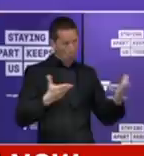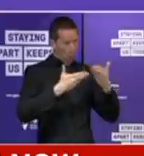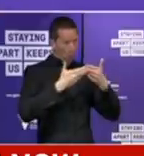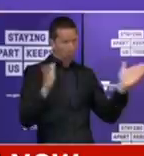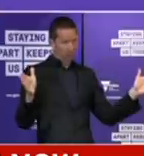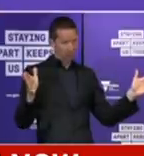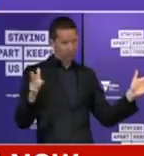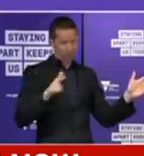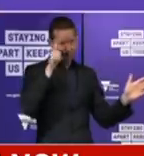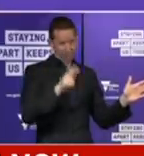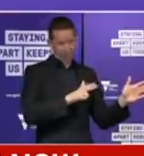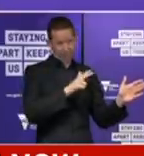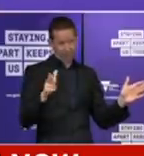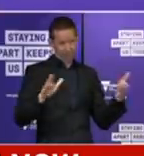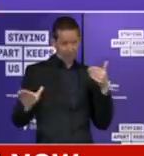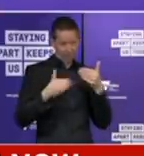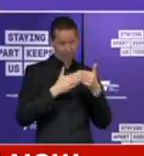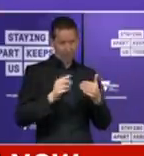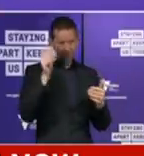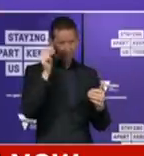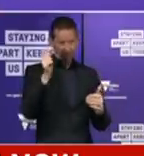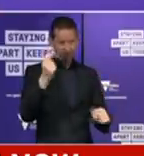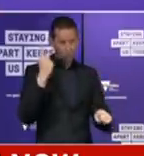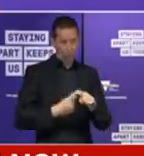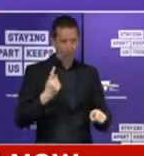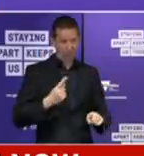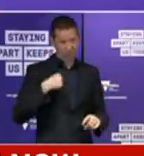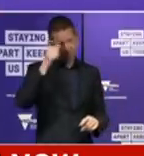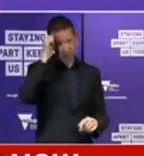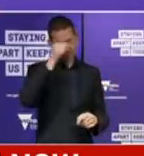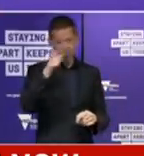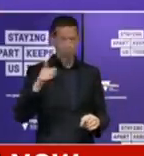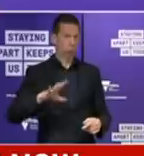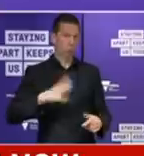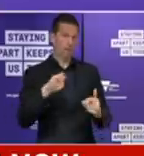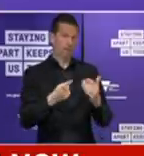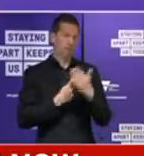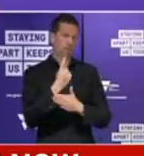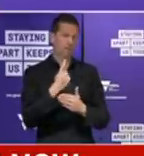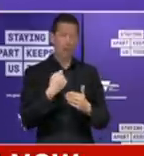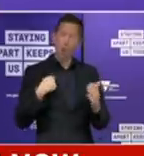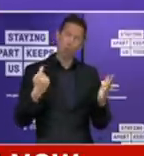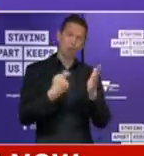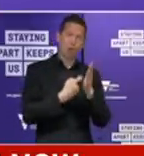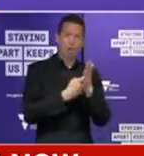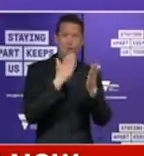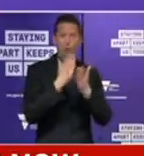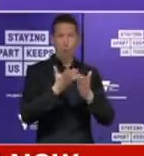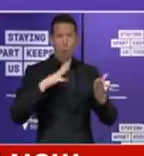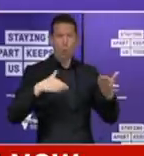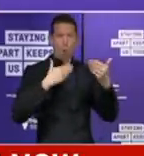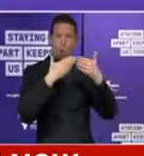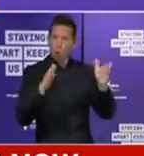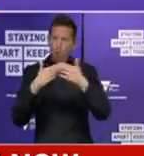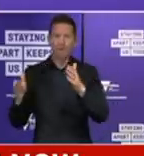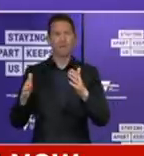stay open for very long. And I know that's not what people want to hear, and it's not the message I want to give. I'd much prefer to be able to have a series of steps